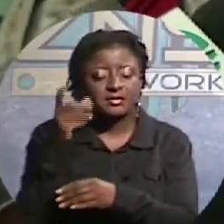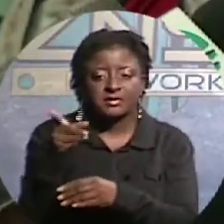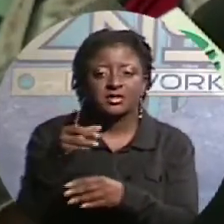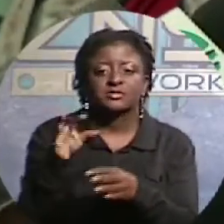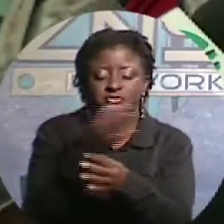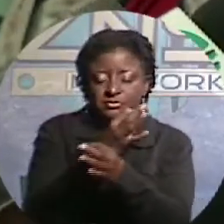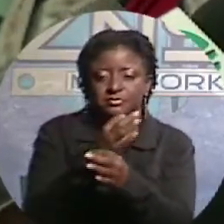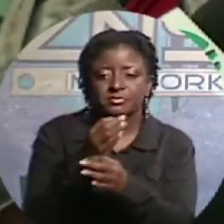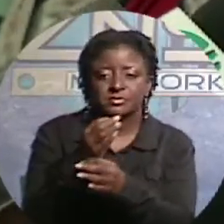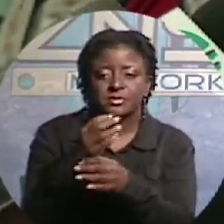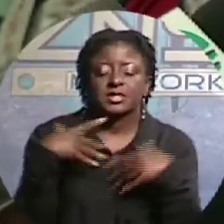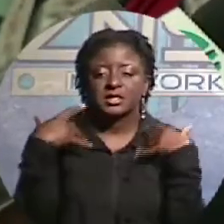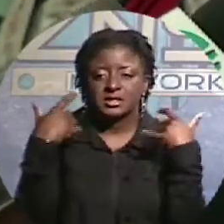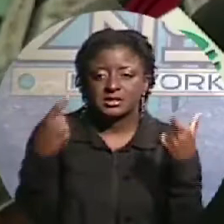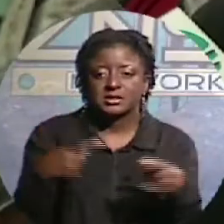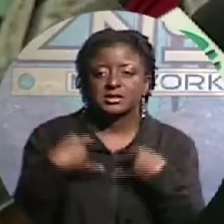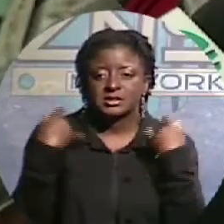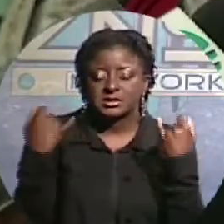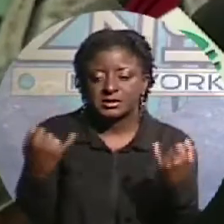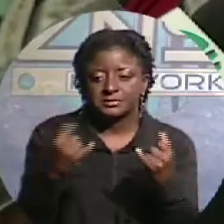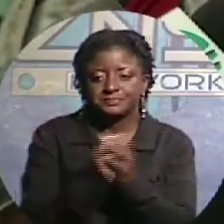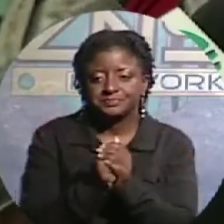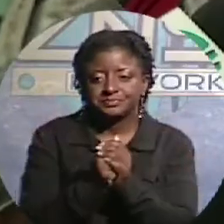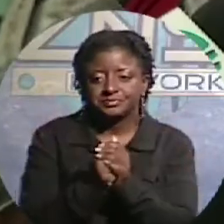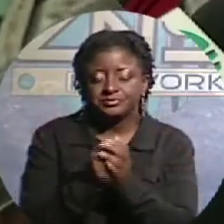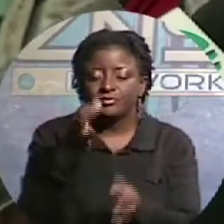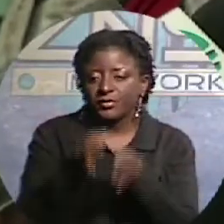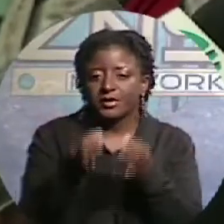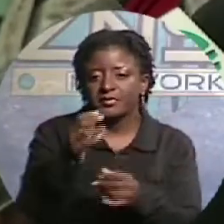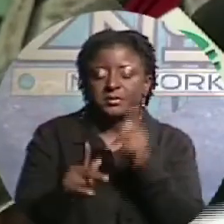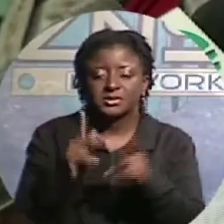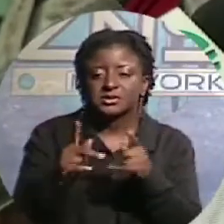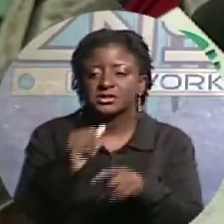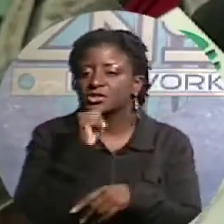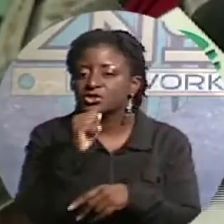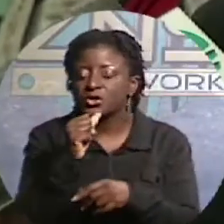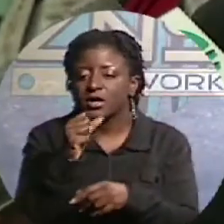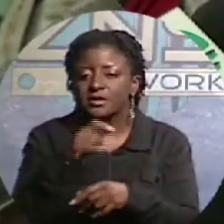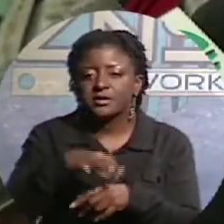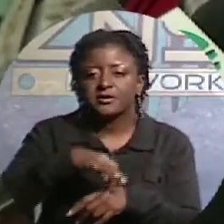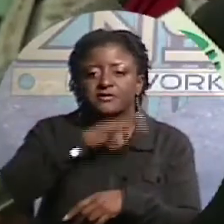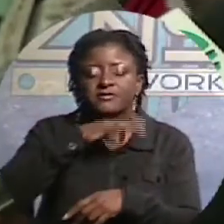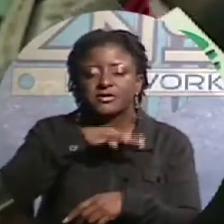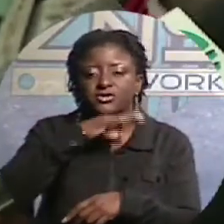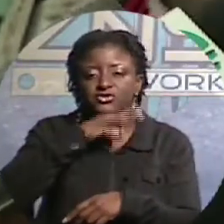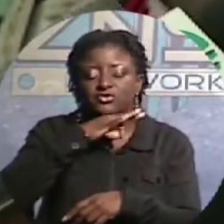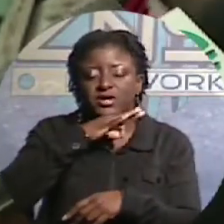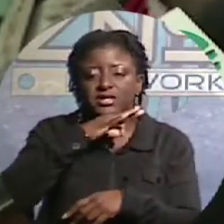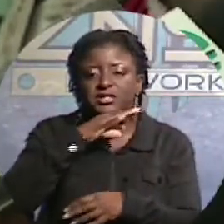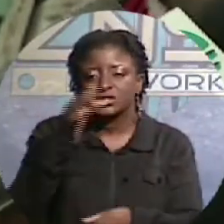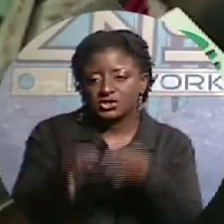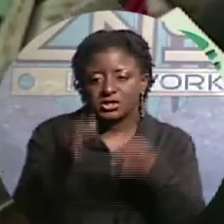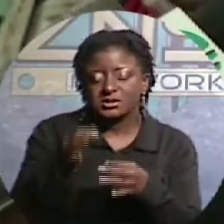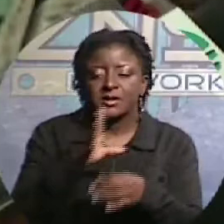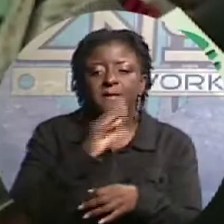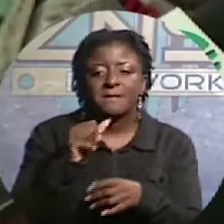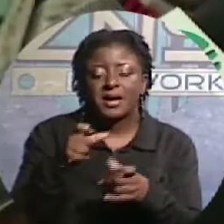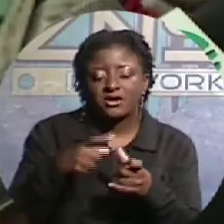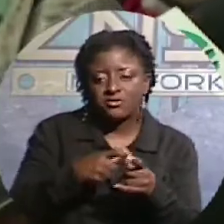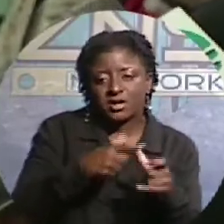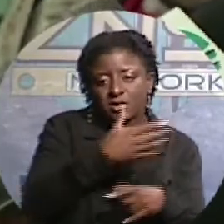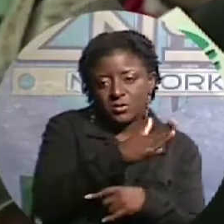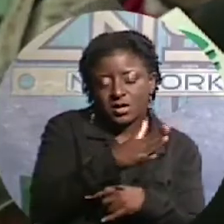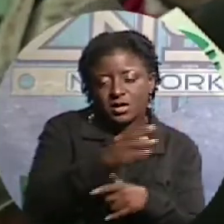against the interests of the state, that the person does not frustrate the course of justice by flight, interfering with